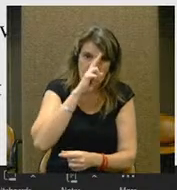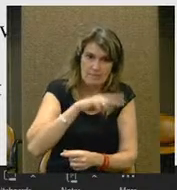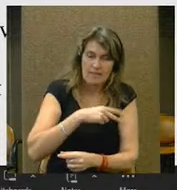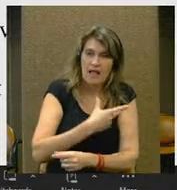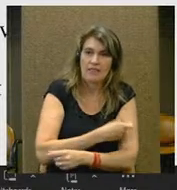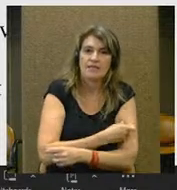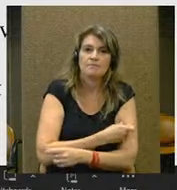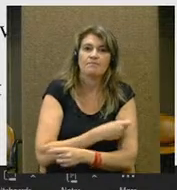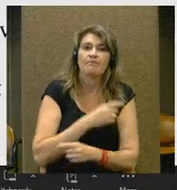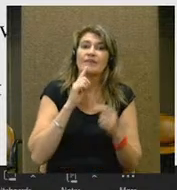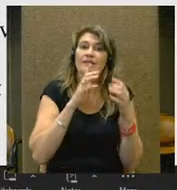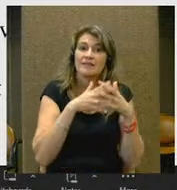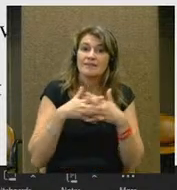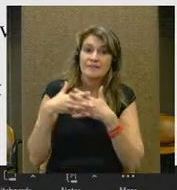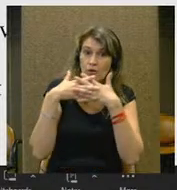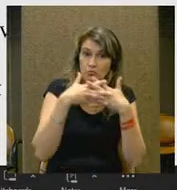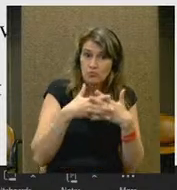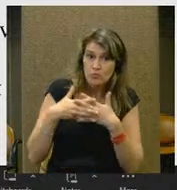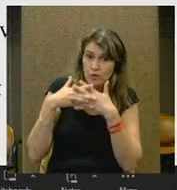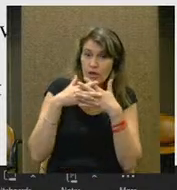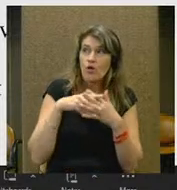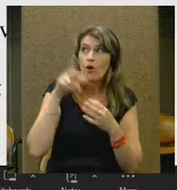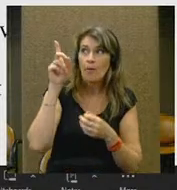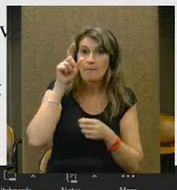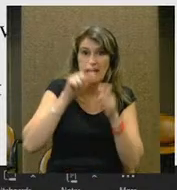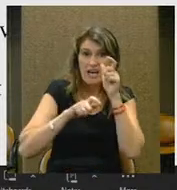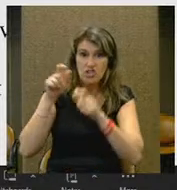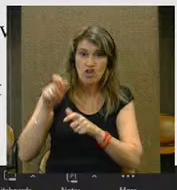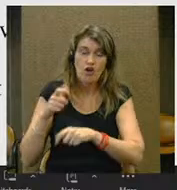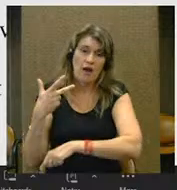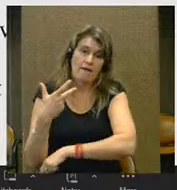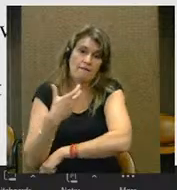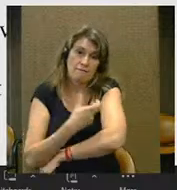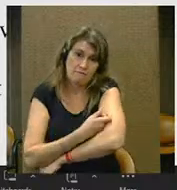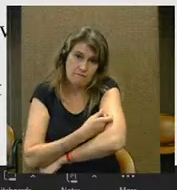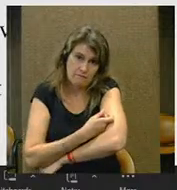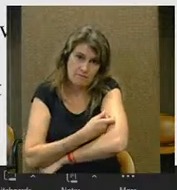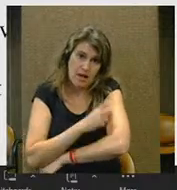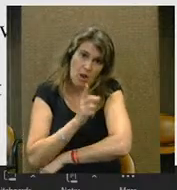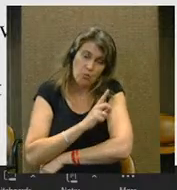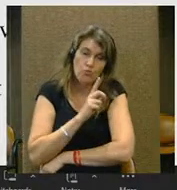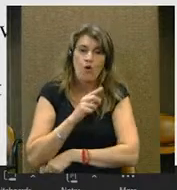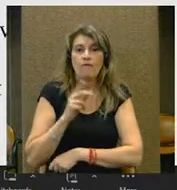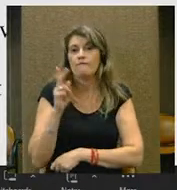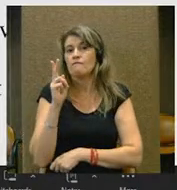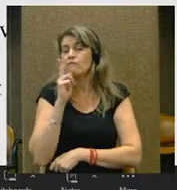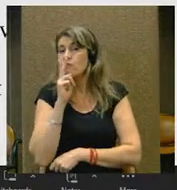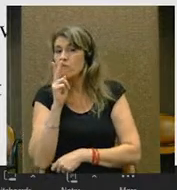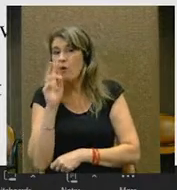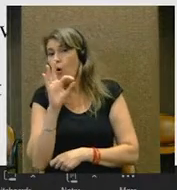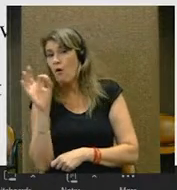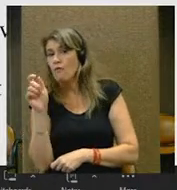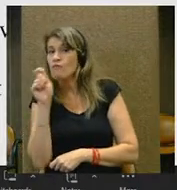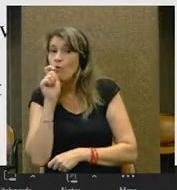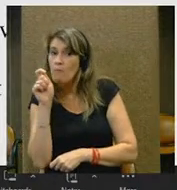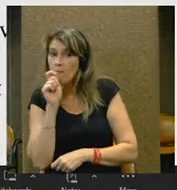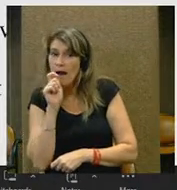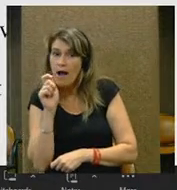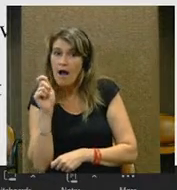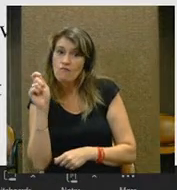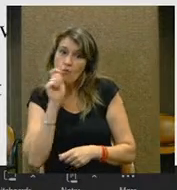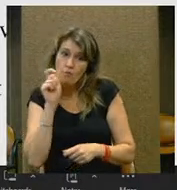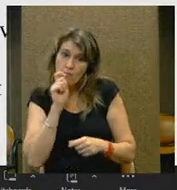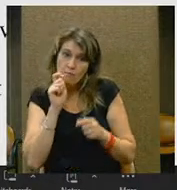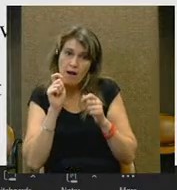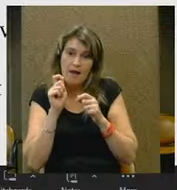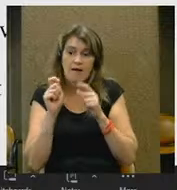inject fentanyl, but there are a lot of people that just smoke it because it's so potent. So even though smoking it can be less